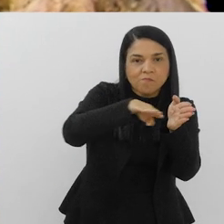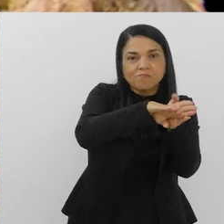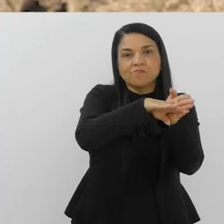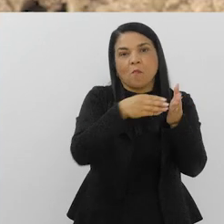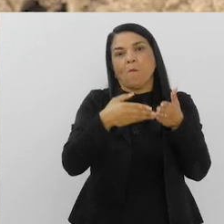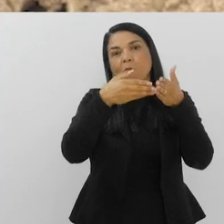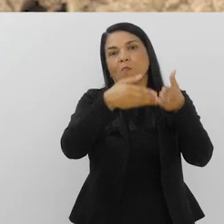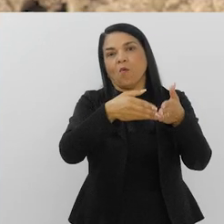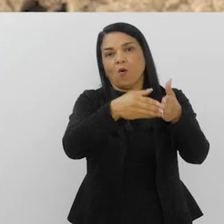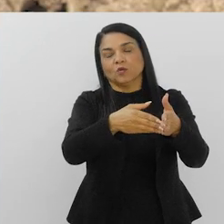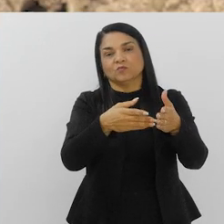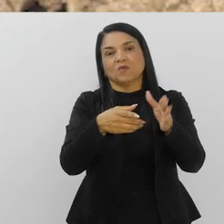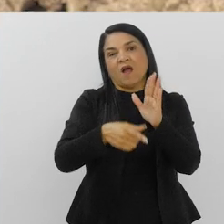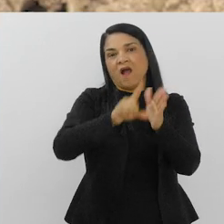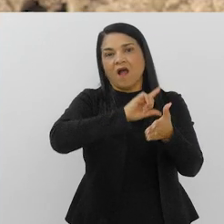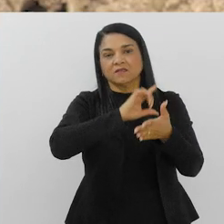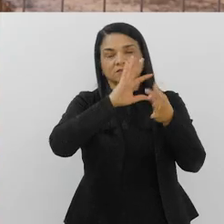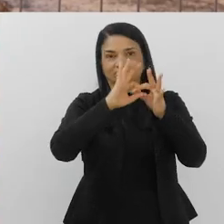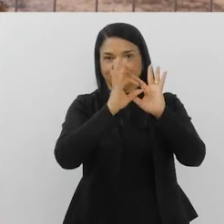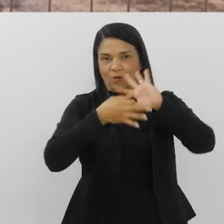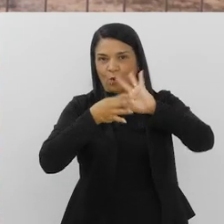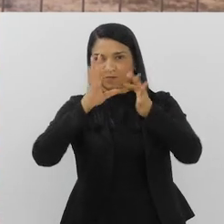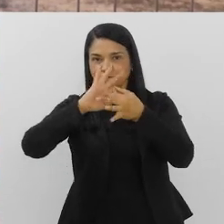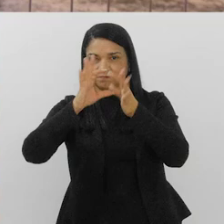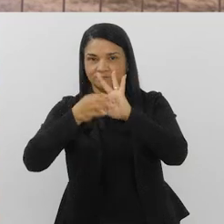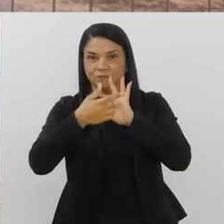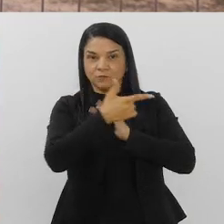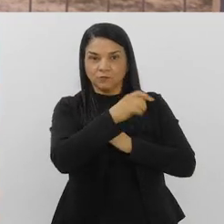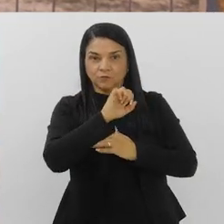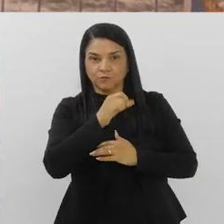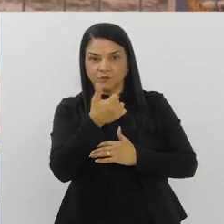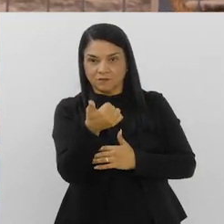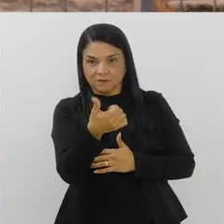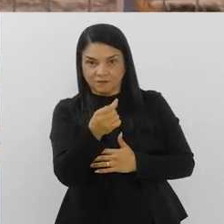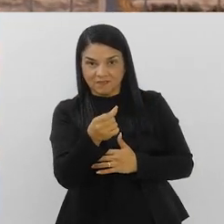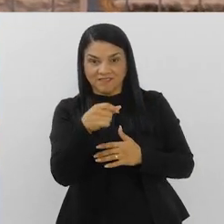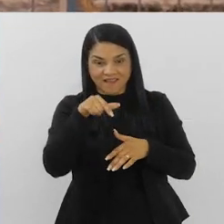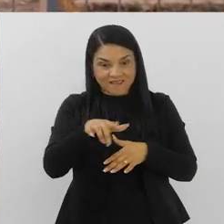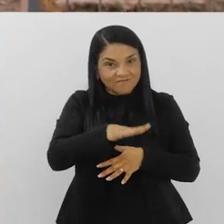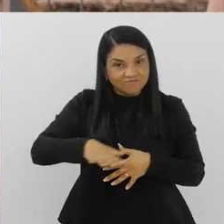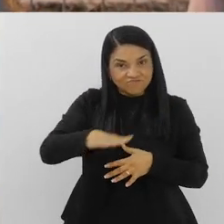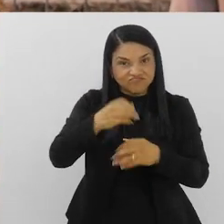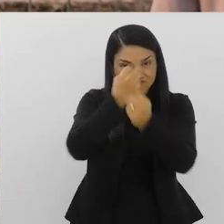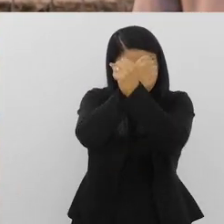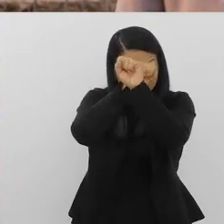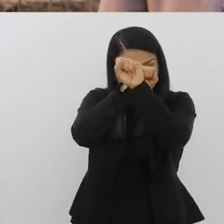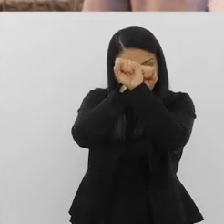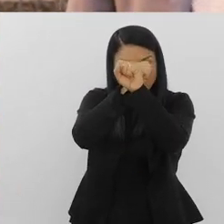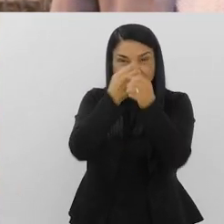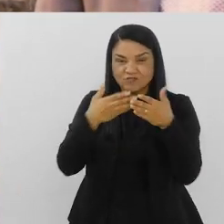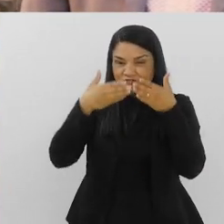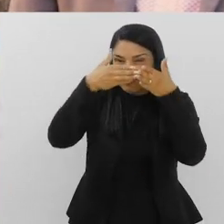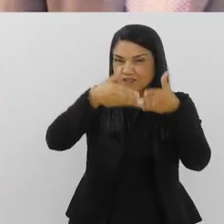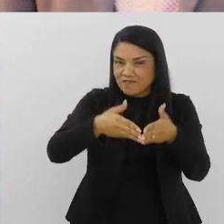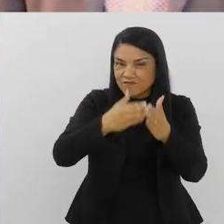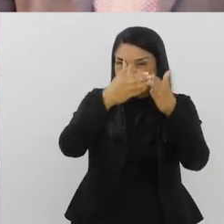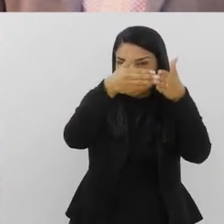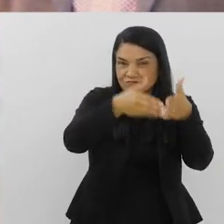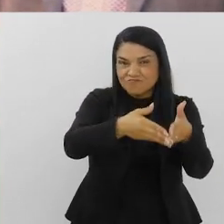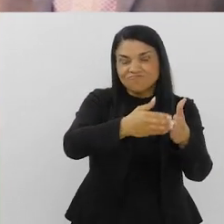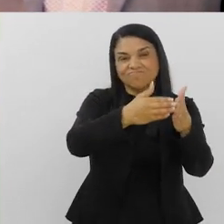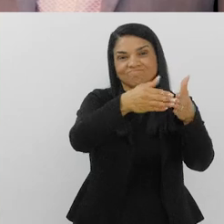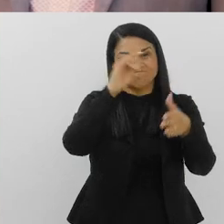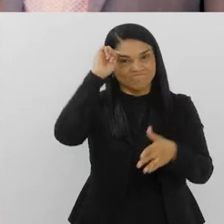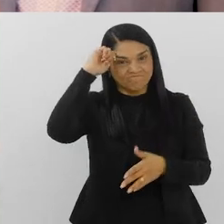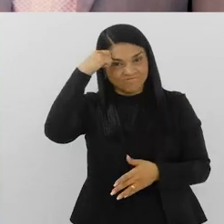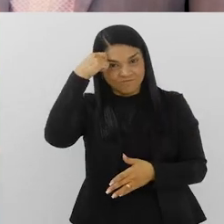2016. Here was the largest market of slaves brought in the Negros Negros. And for us to